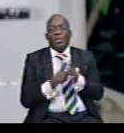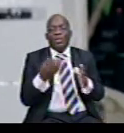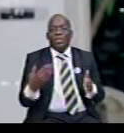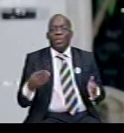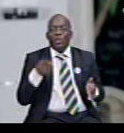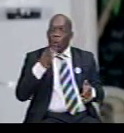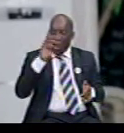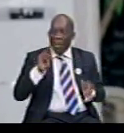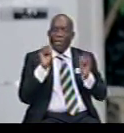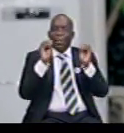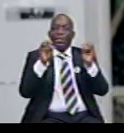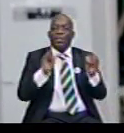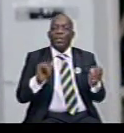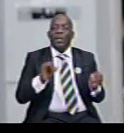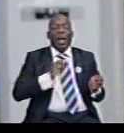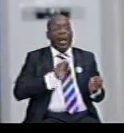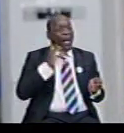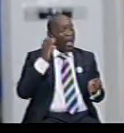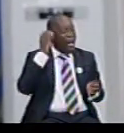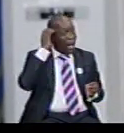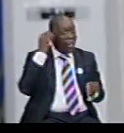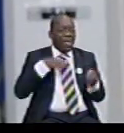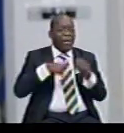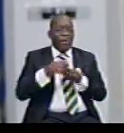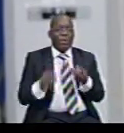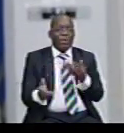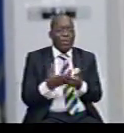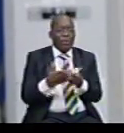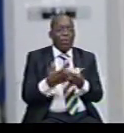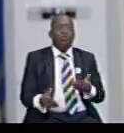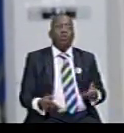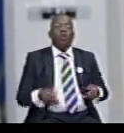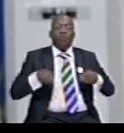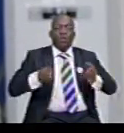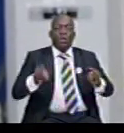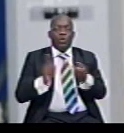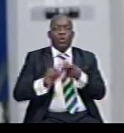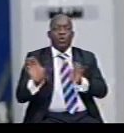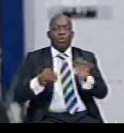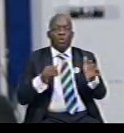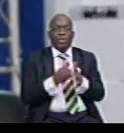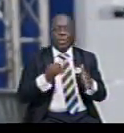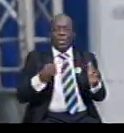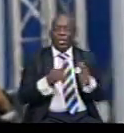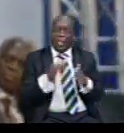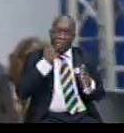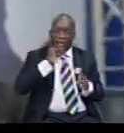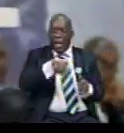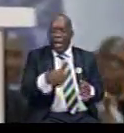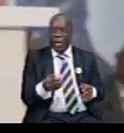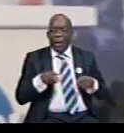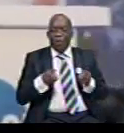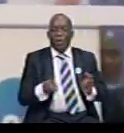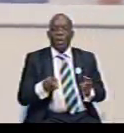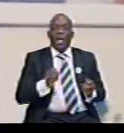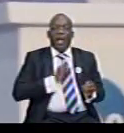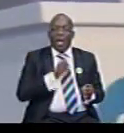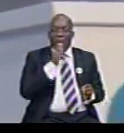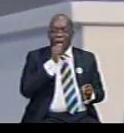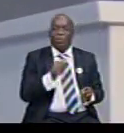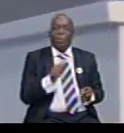simple equations before now. It's another kind of thing I'm hearing, Samothrace equation,